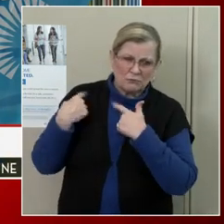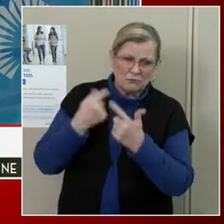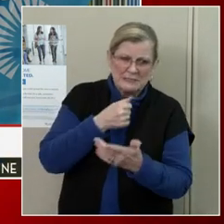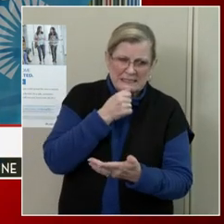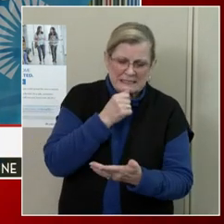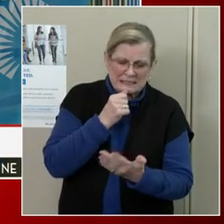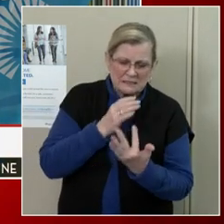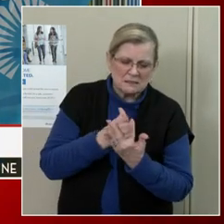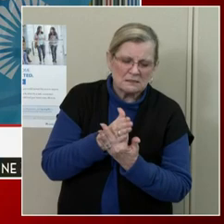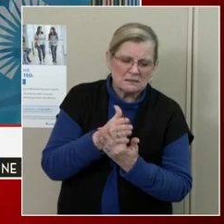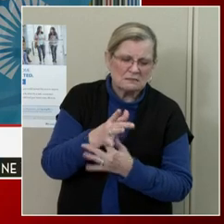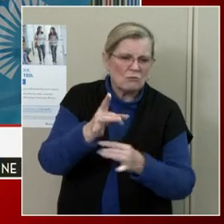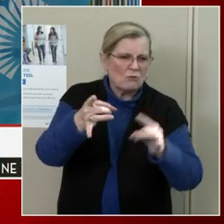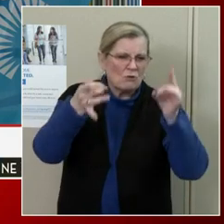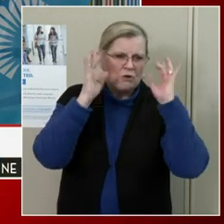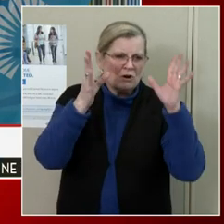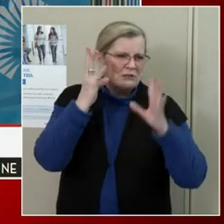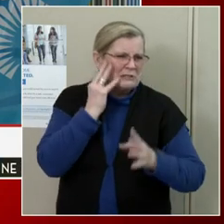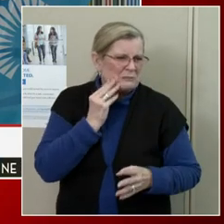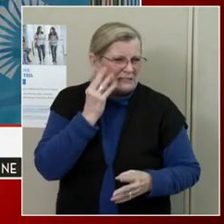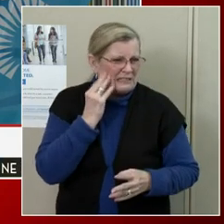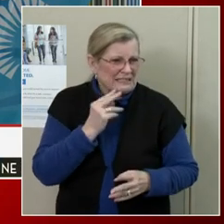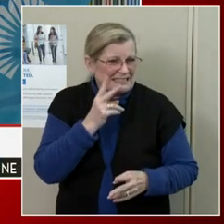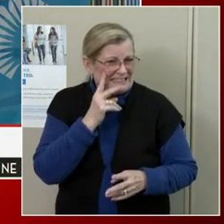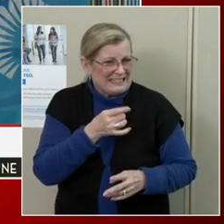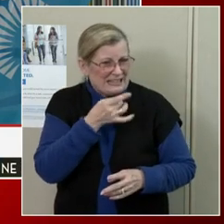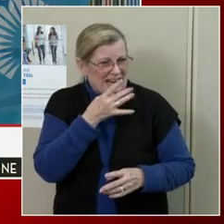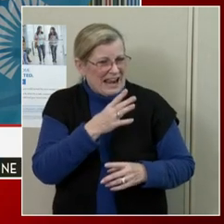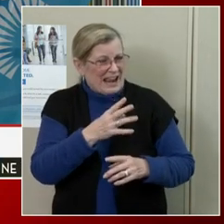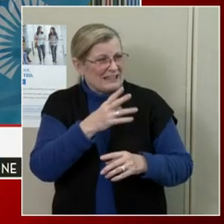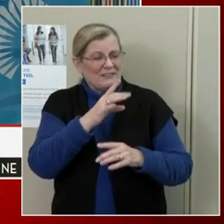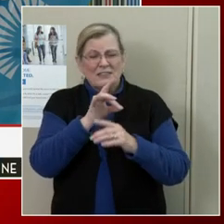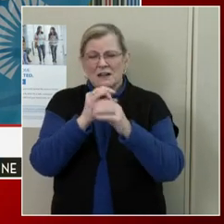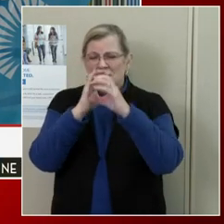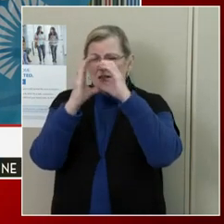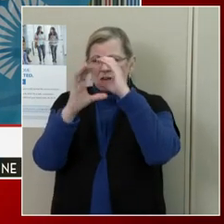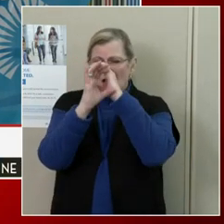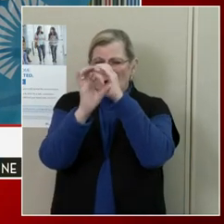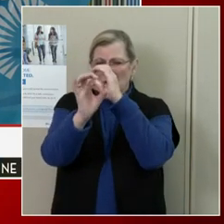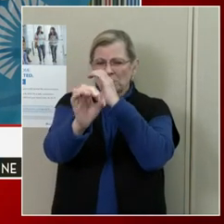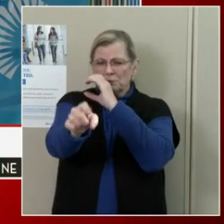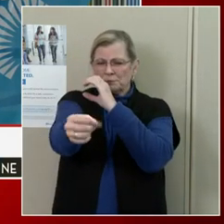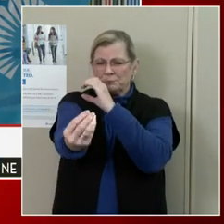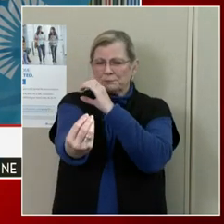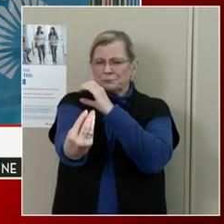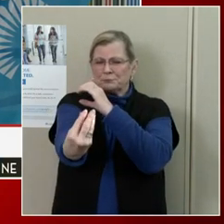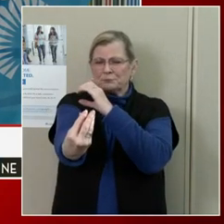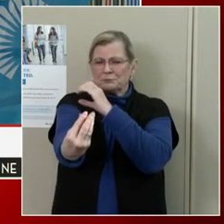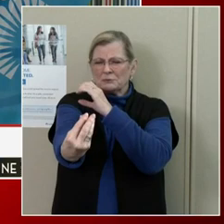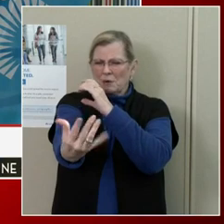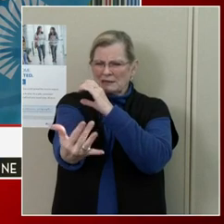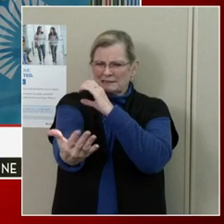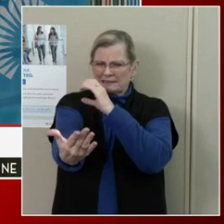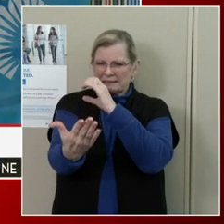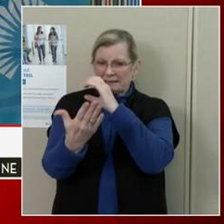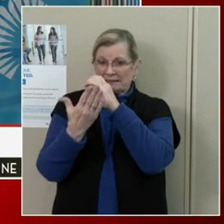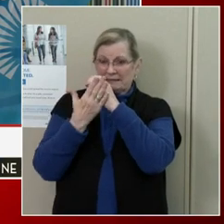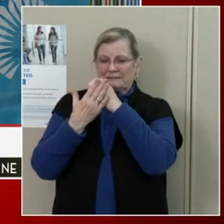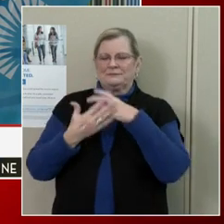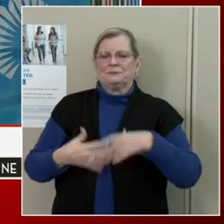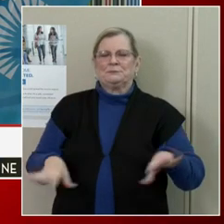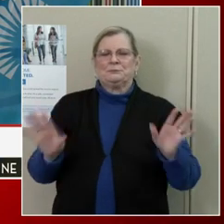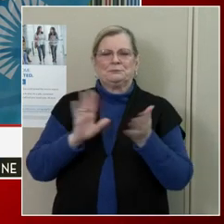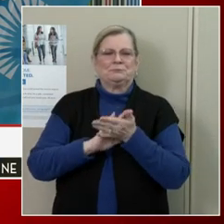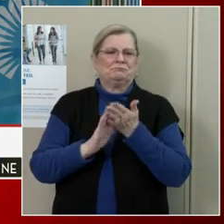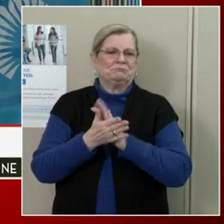want to reiterate what other folks have said up here, that this is not the end. We need to continue to practice social distancing. We